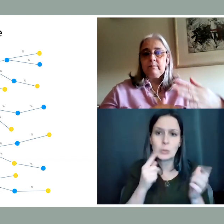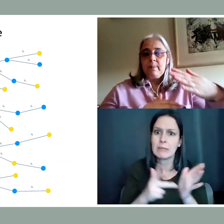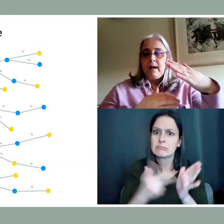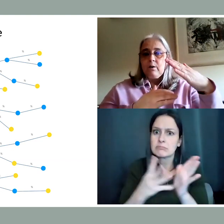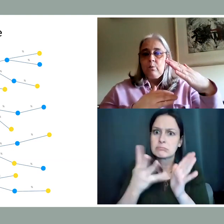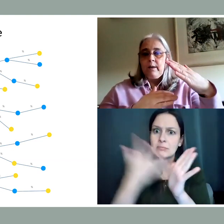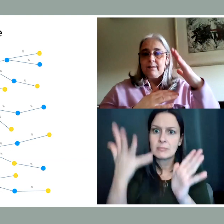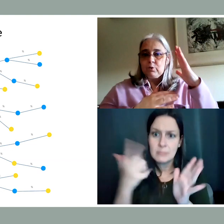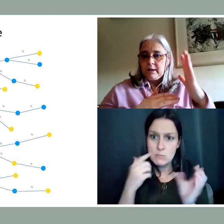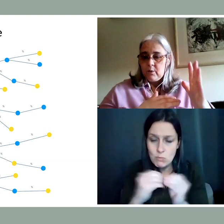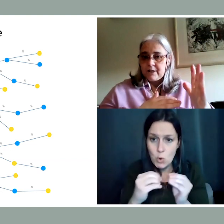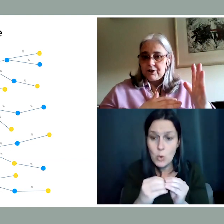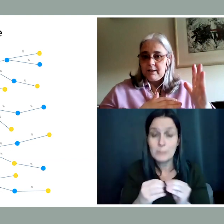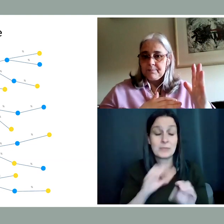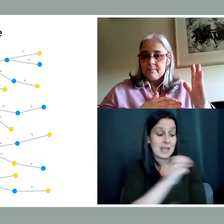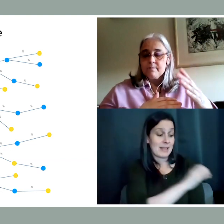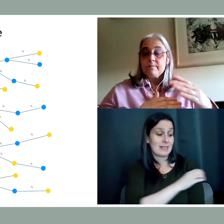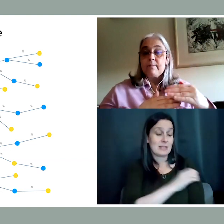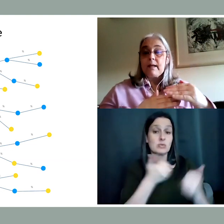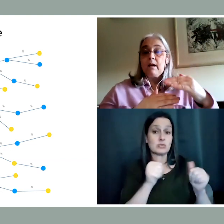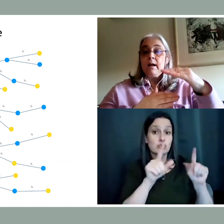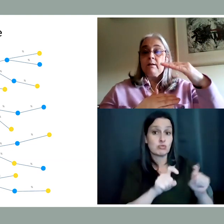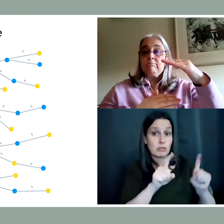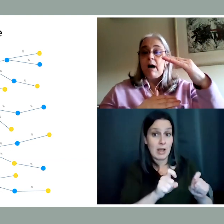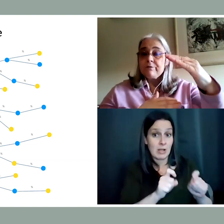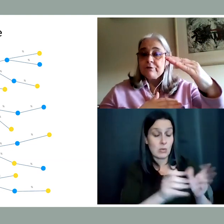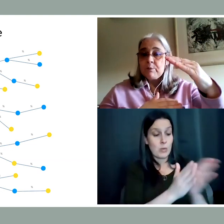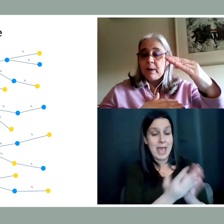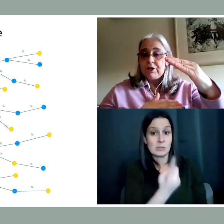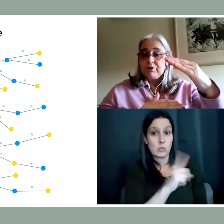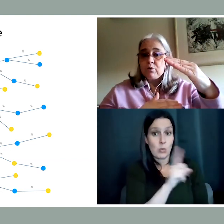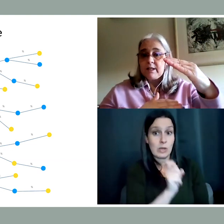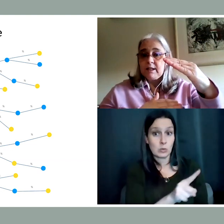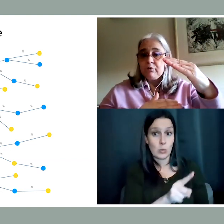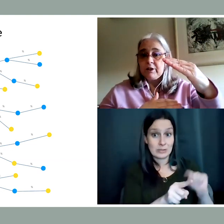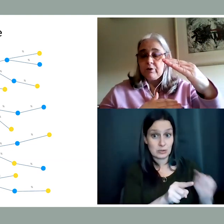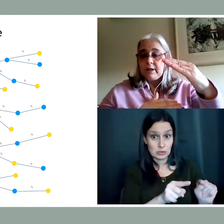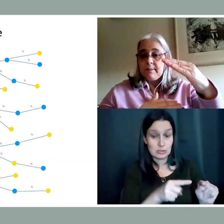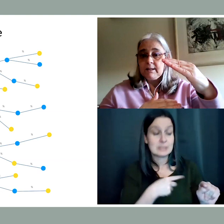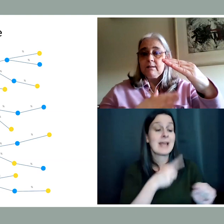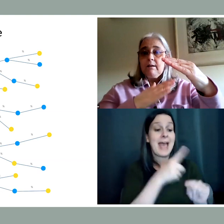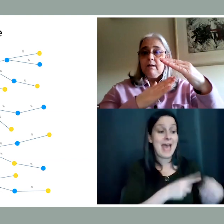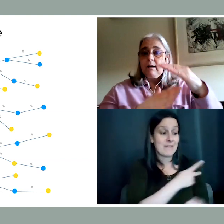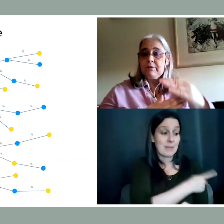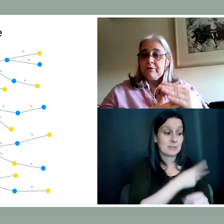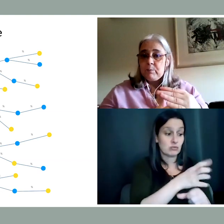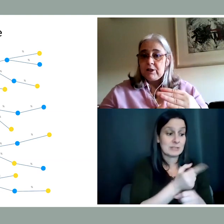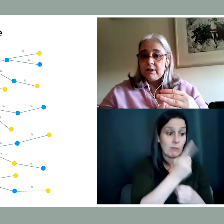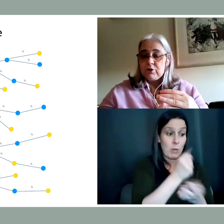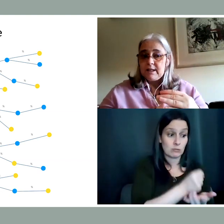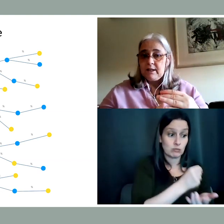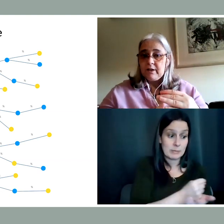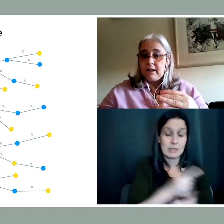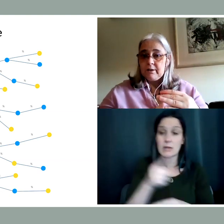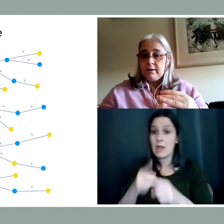trial, we ask one question, and half of the patients receive one treatment, half of the